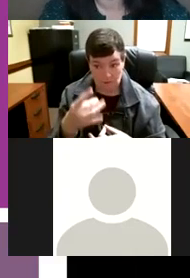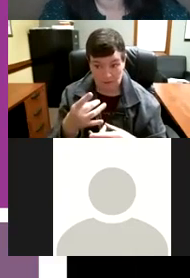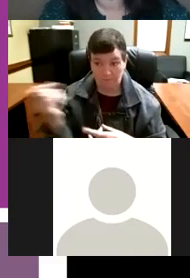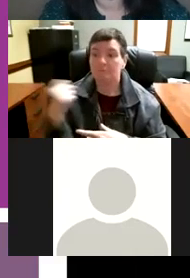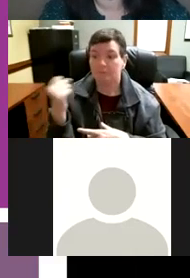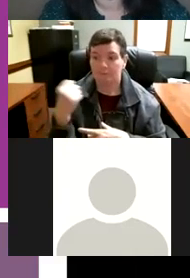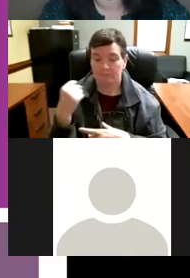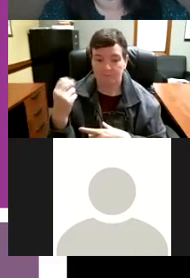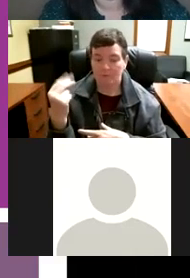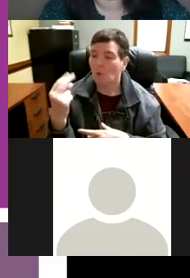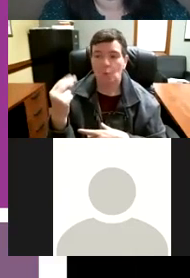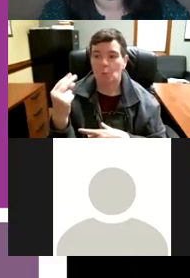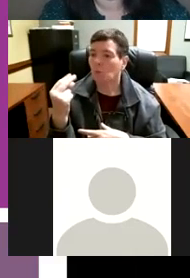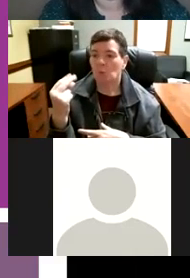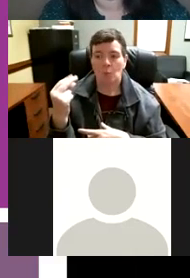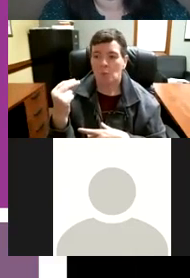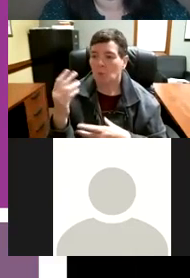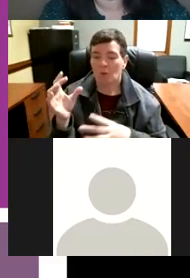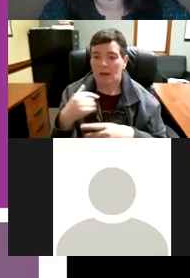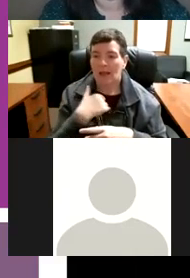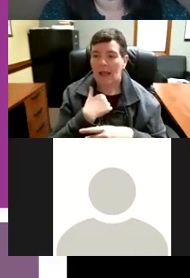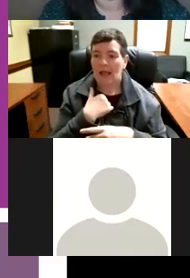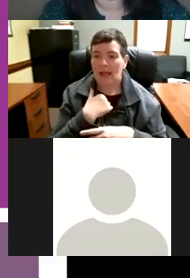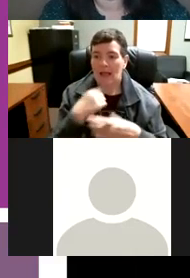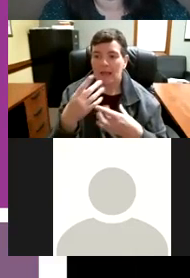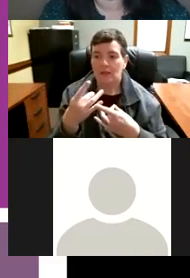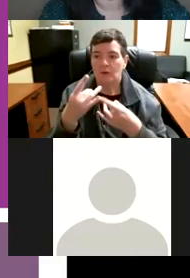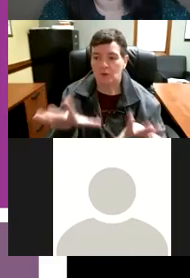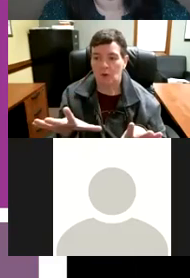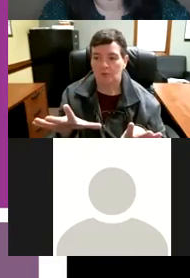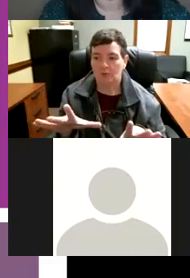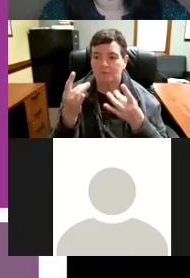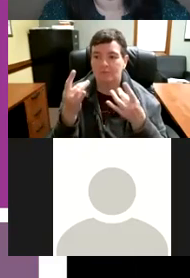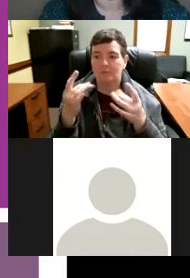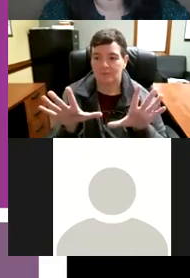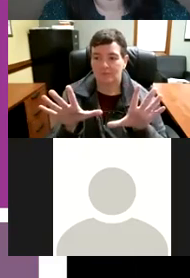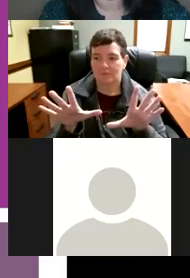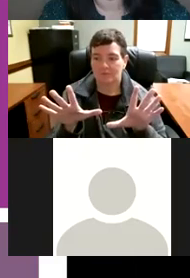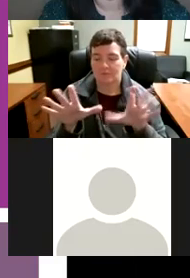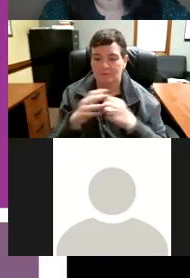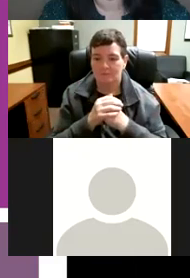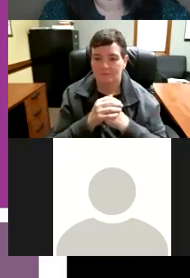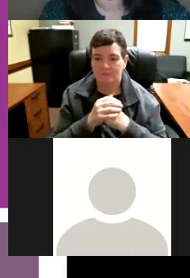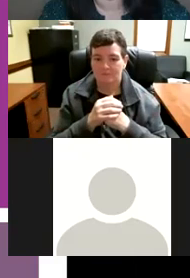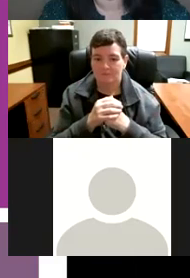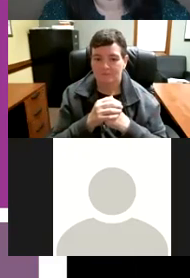No. No? Then you would say, I don't